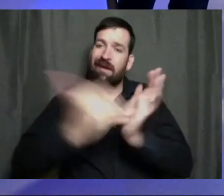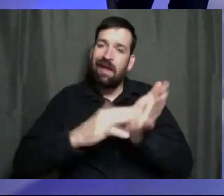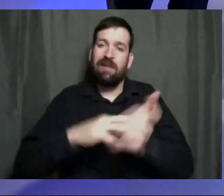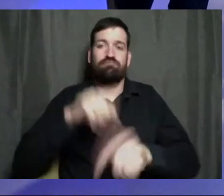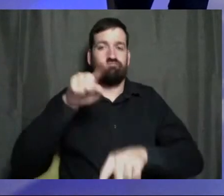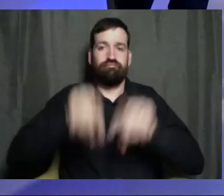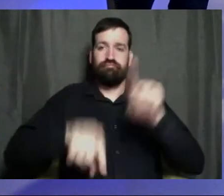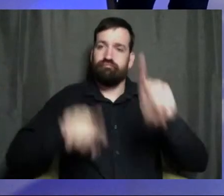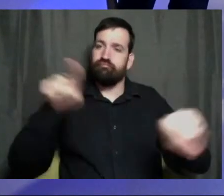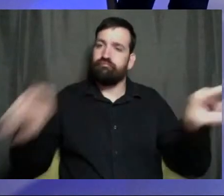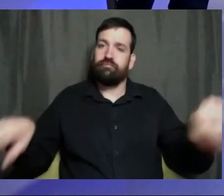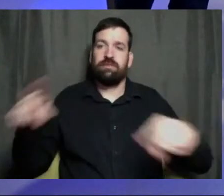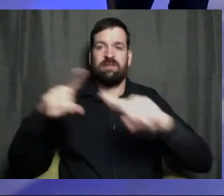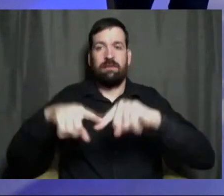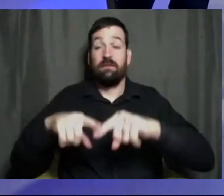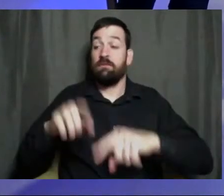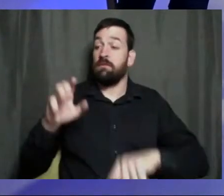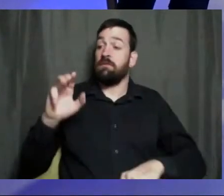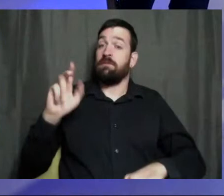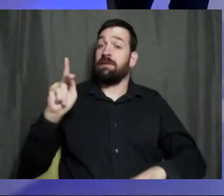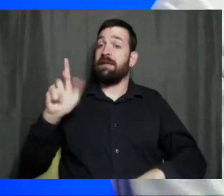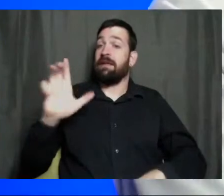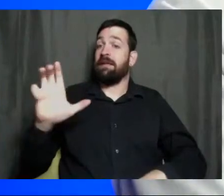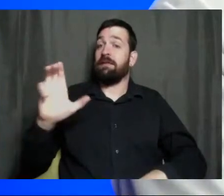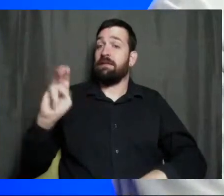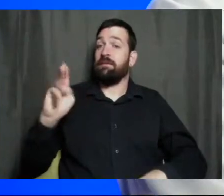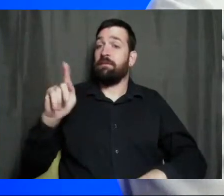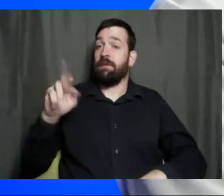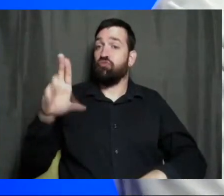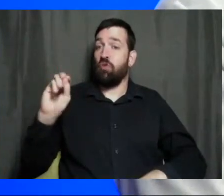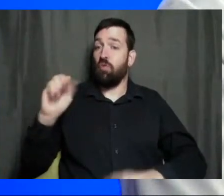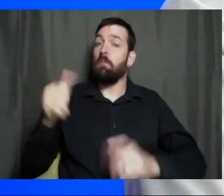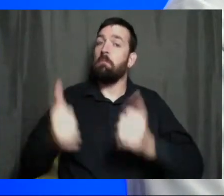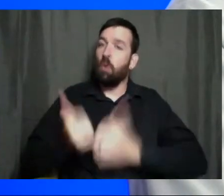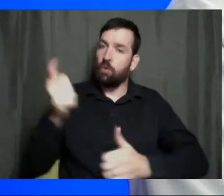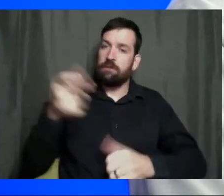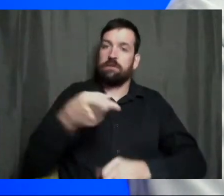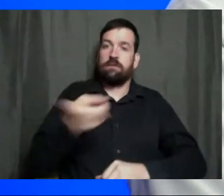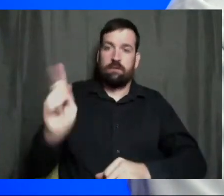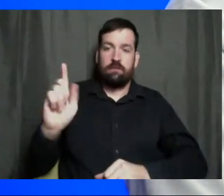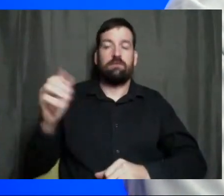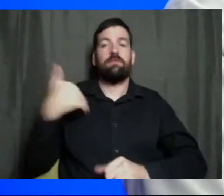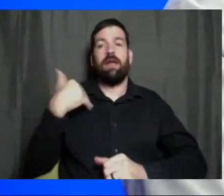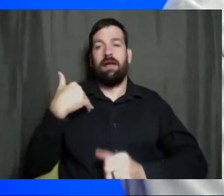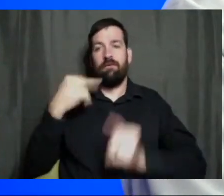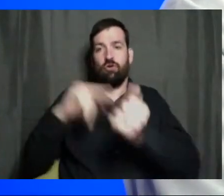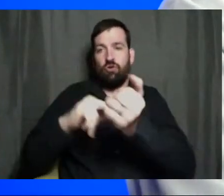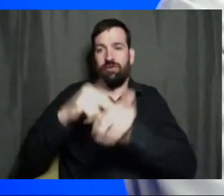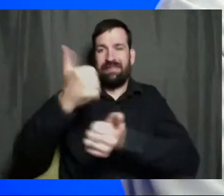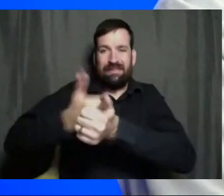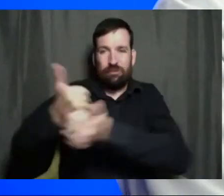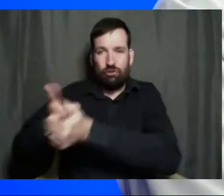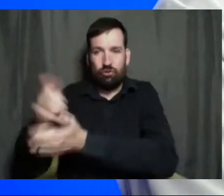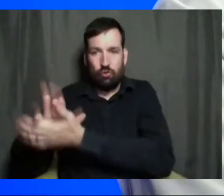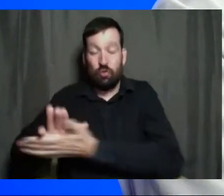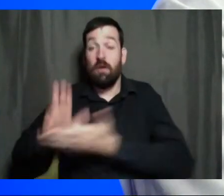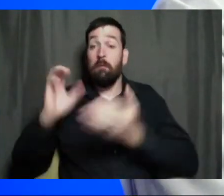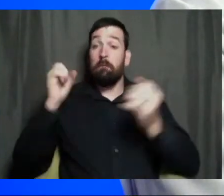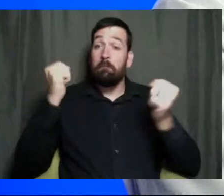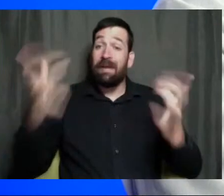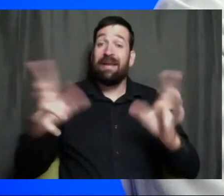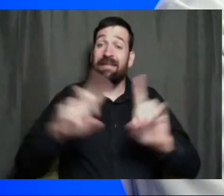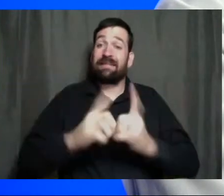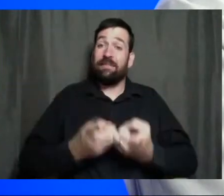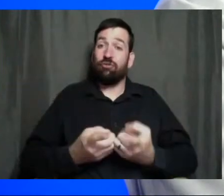In the Kansas City metro area, most of our school districts have a nurse in every school. But there are many school districts where there's one nurse, perhaps for the